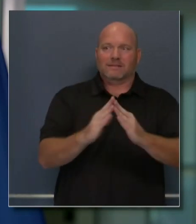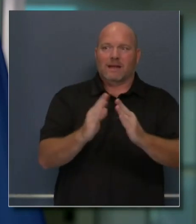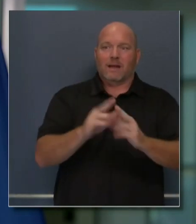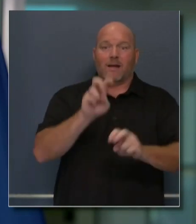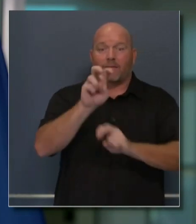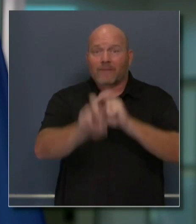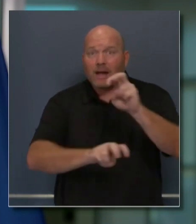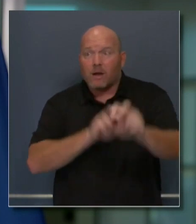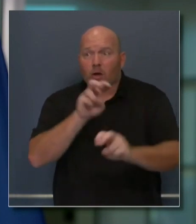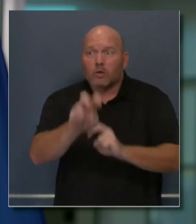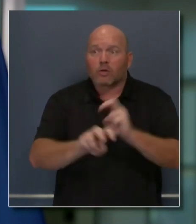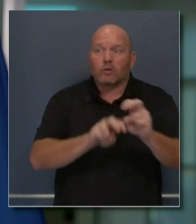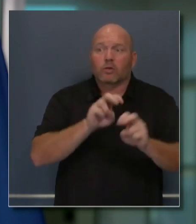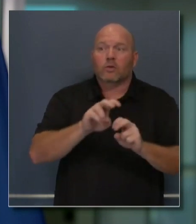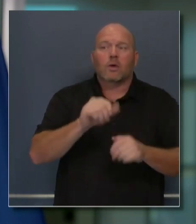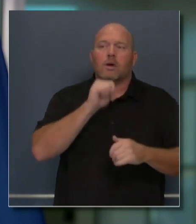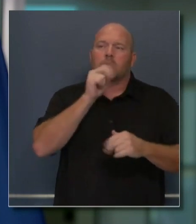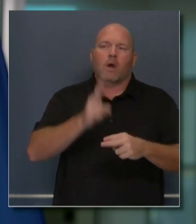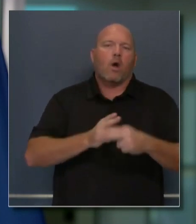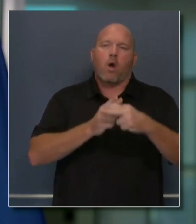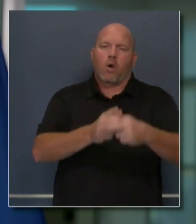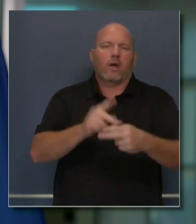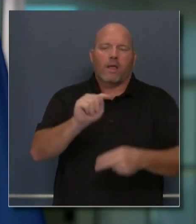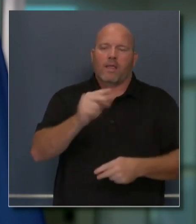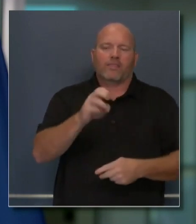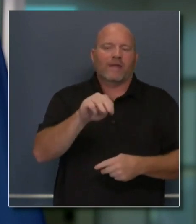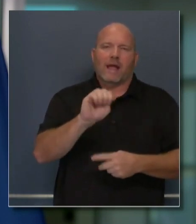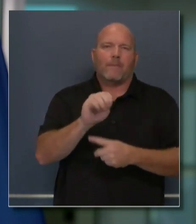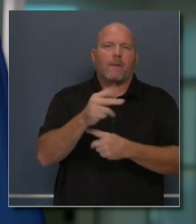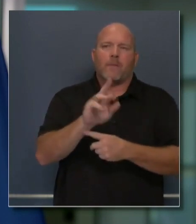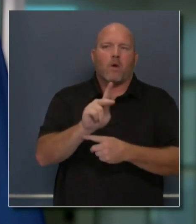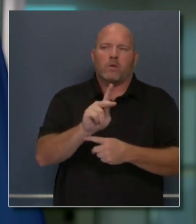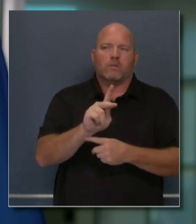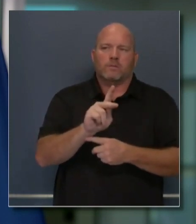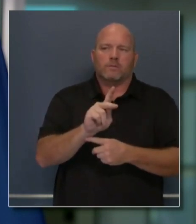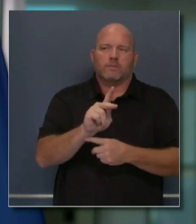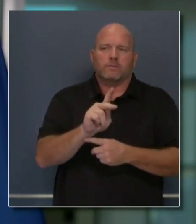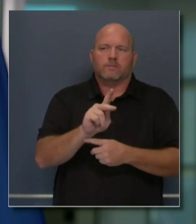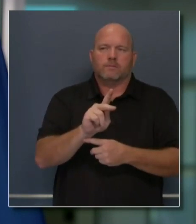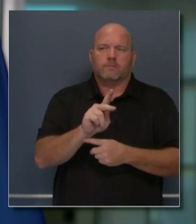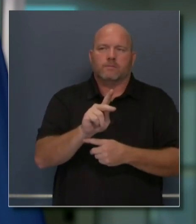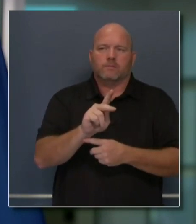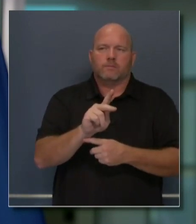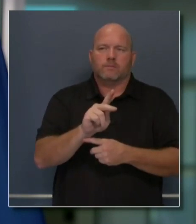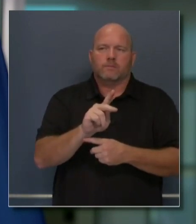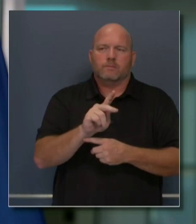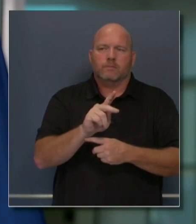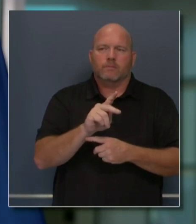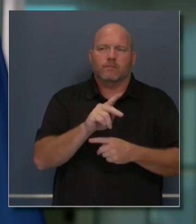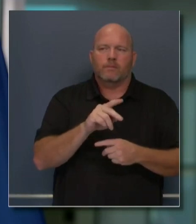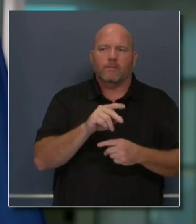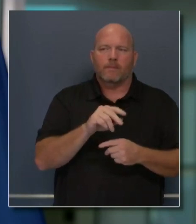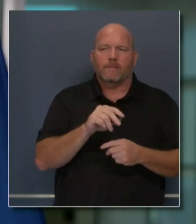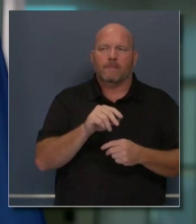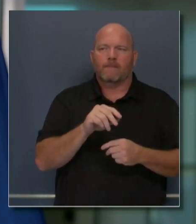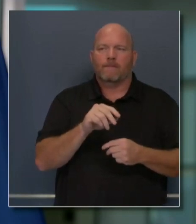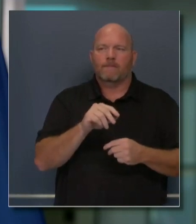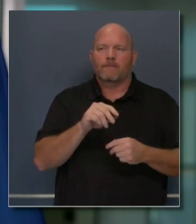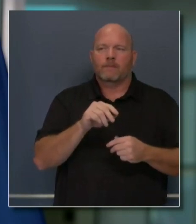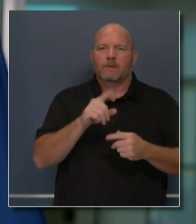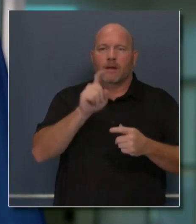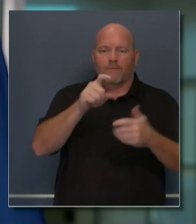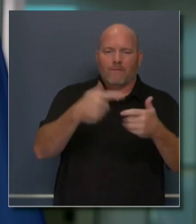that's not a theme park in the sense that so many of us consider. And so one has to distinguish